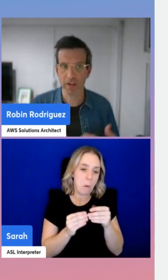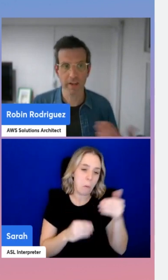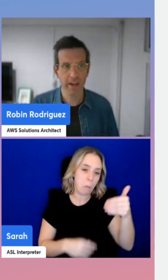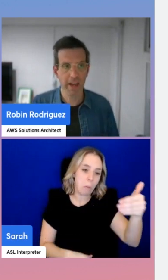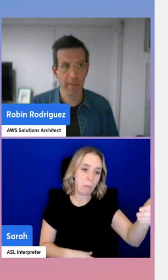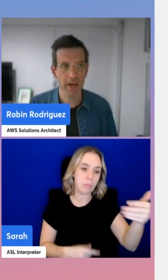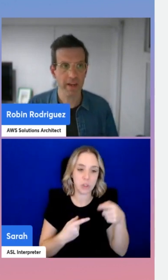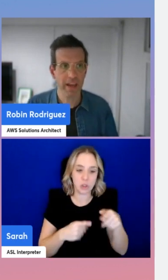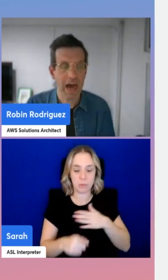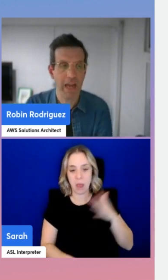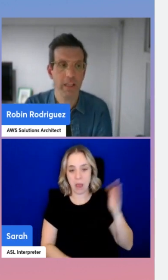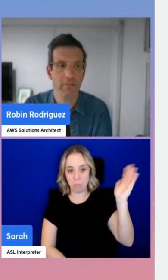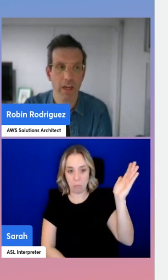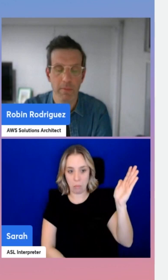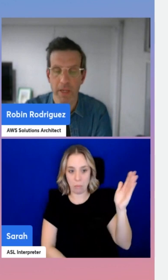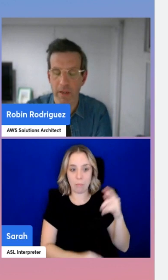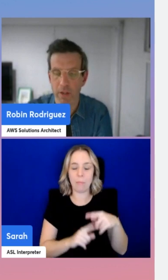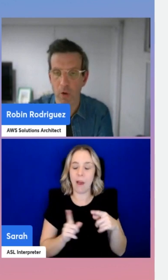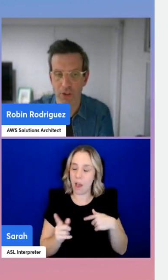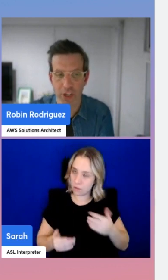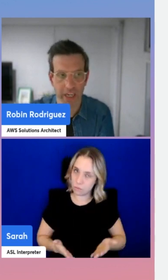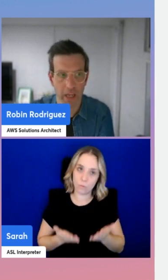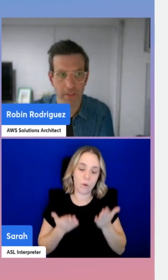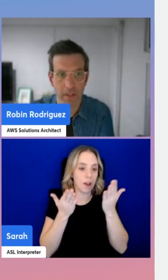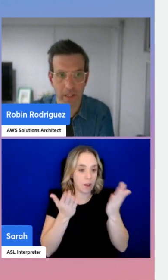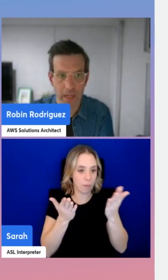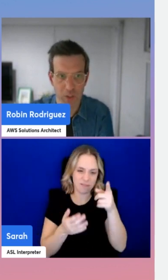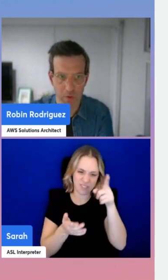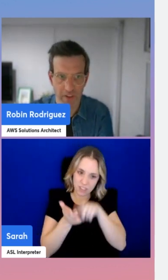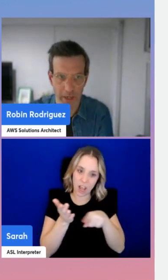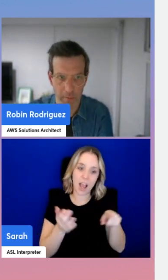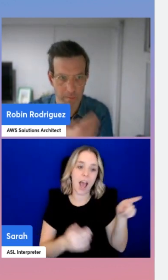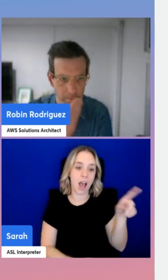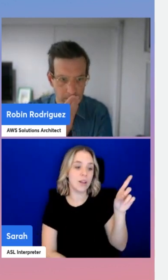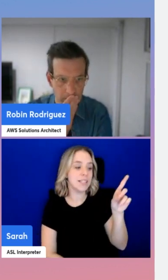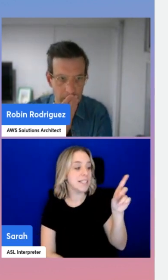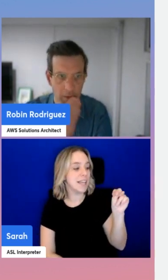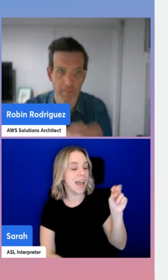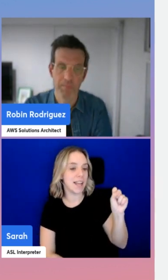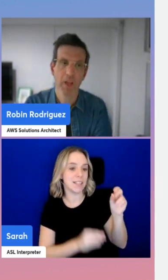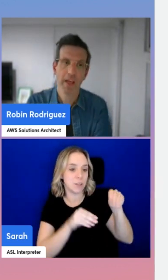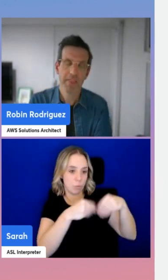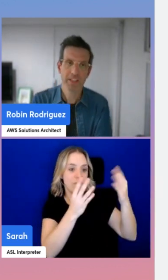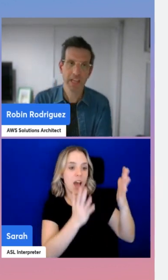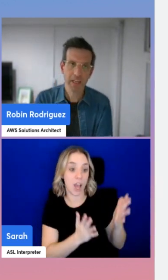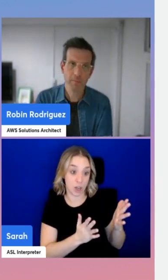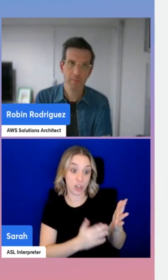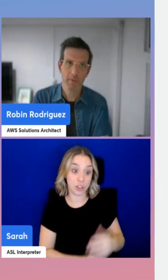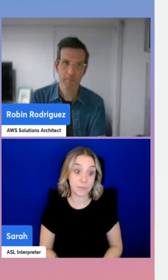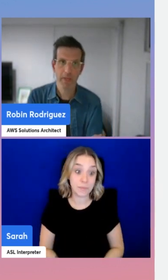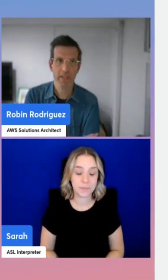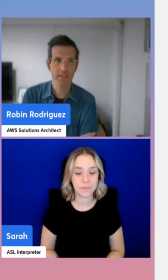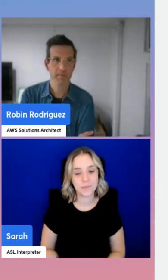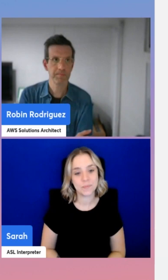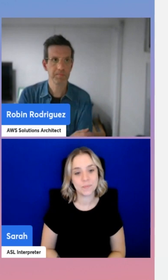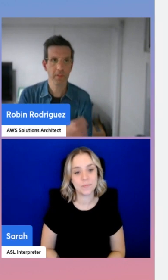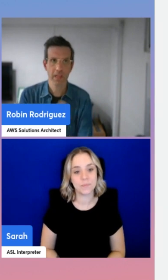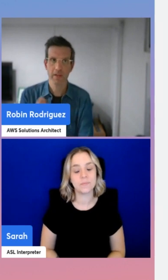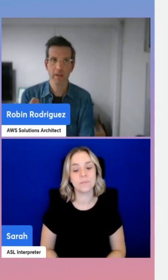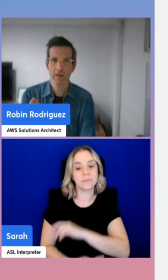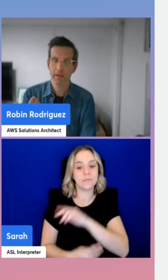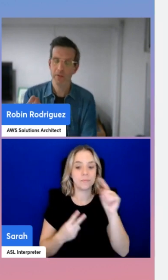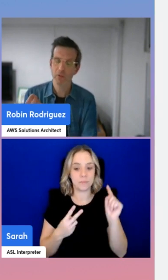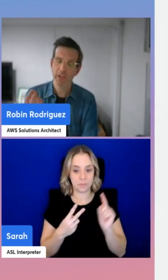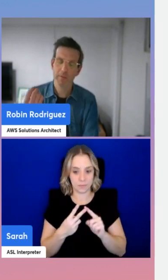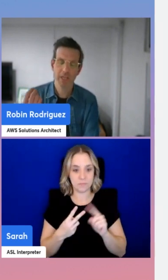this talk, but highly recommend you all check out the DNS provider. The second piece